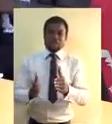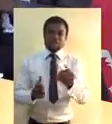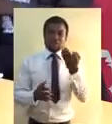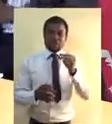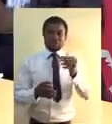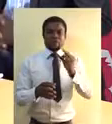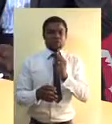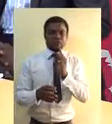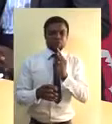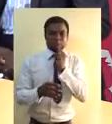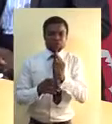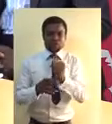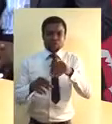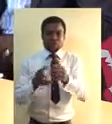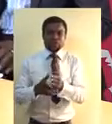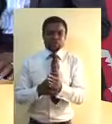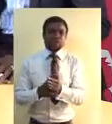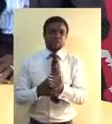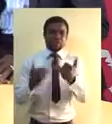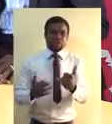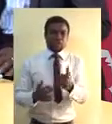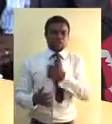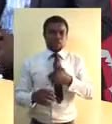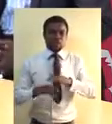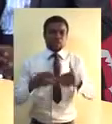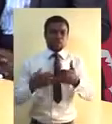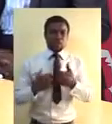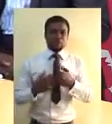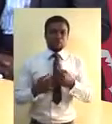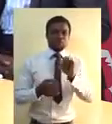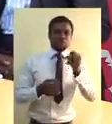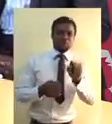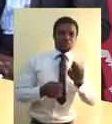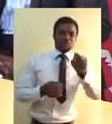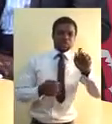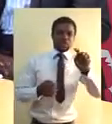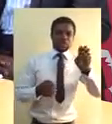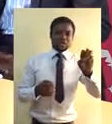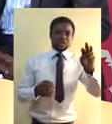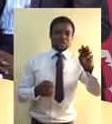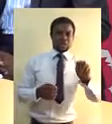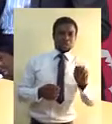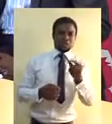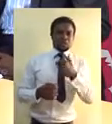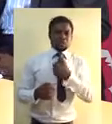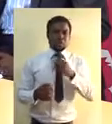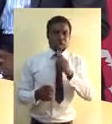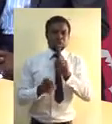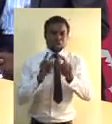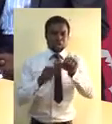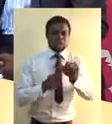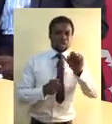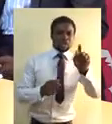politically corrected learning. Okay, nice. So now we don't have just STEM, we're talking about stream, and I